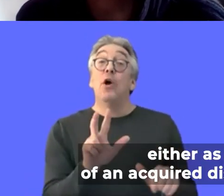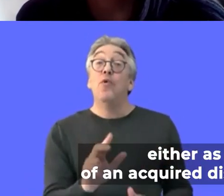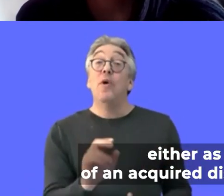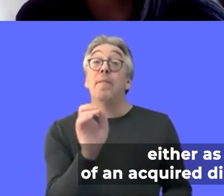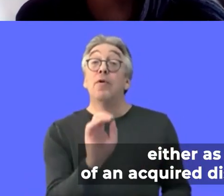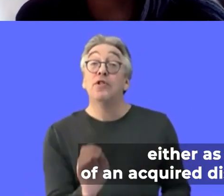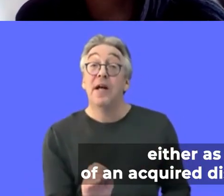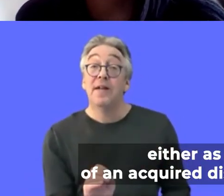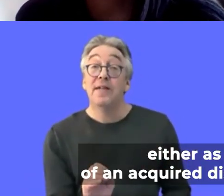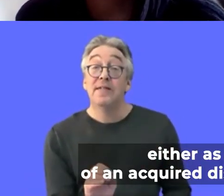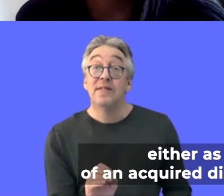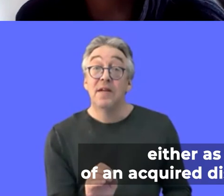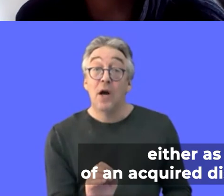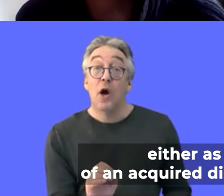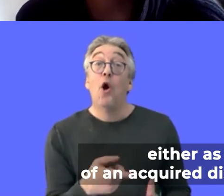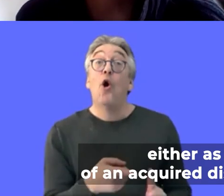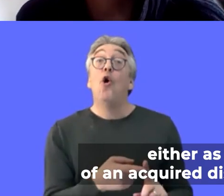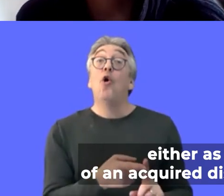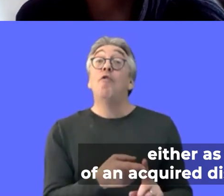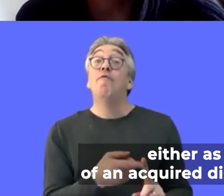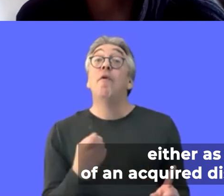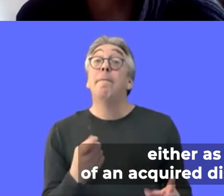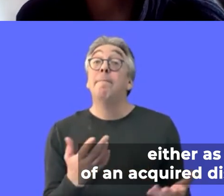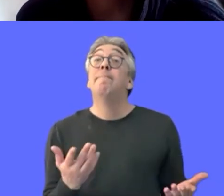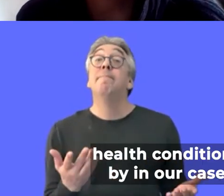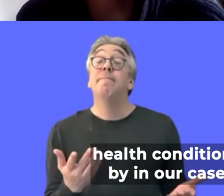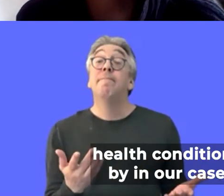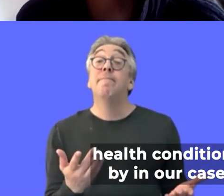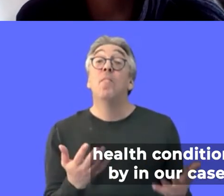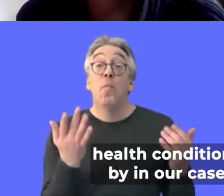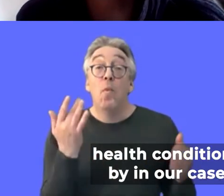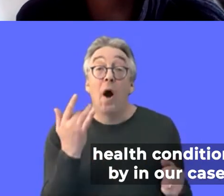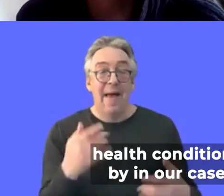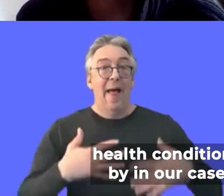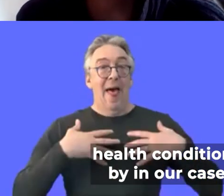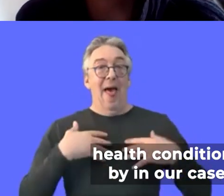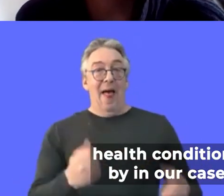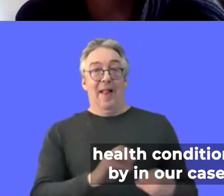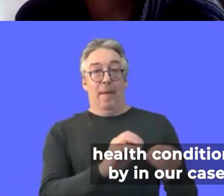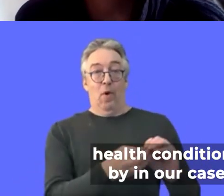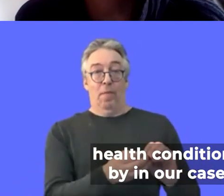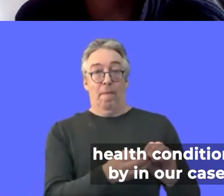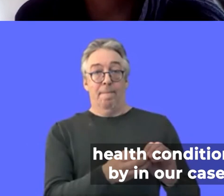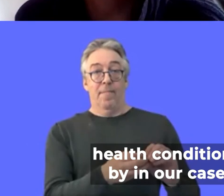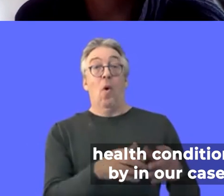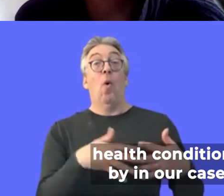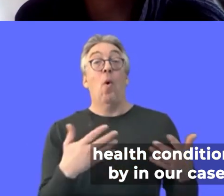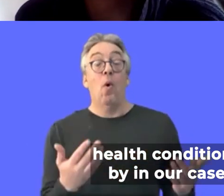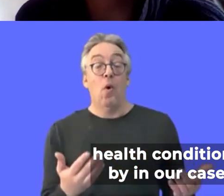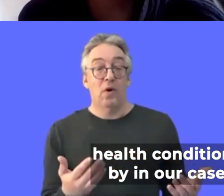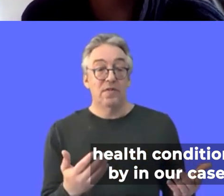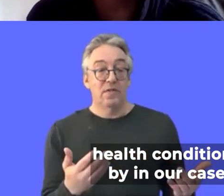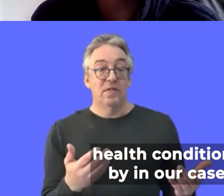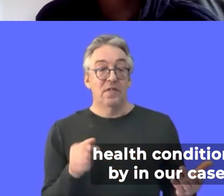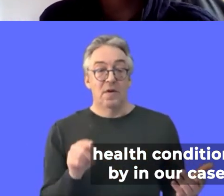either as a direct result of an acquired disability or a long-term health condition recognized as such by, in our